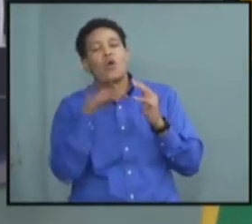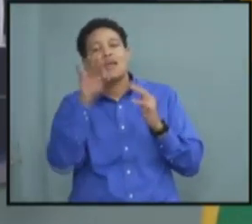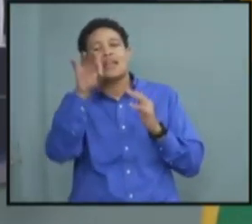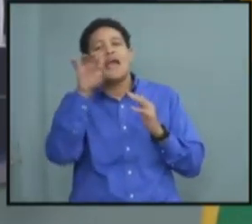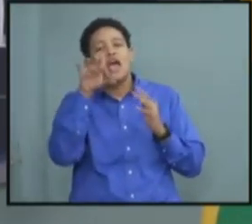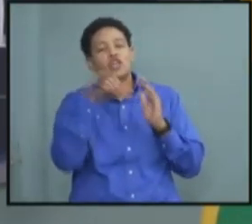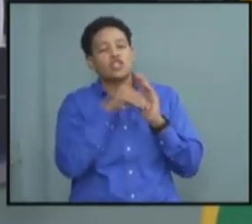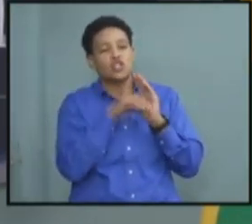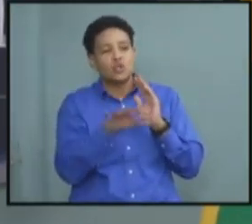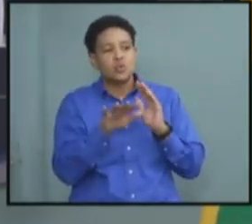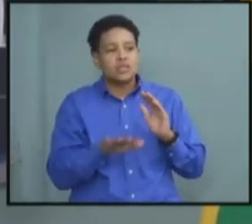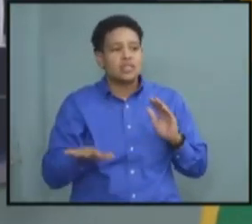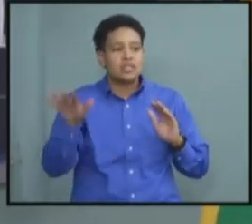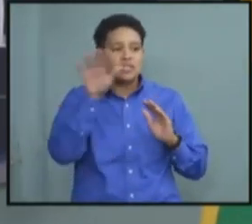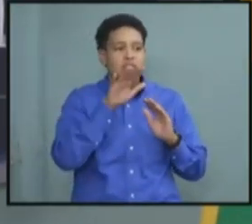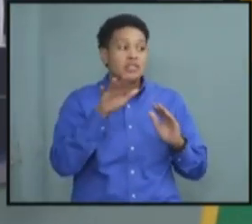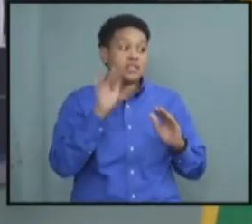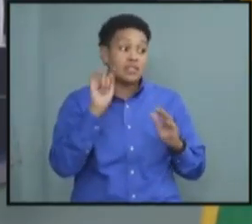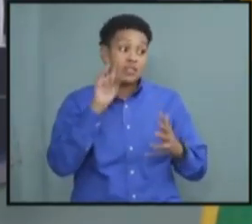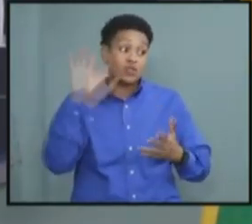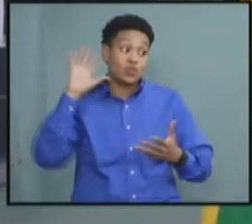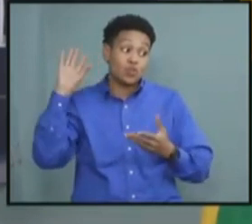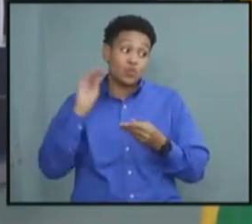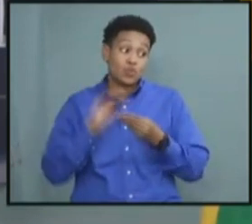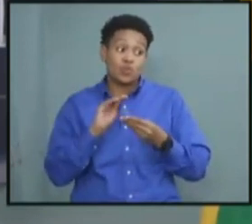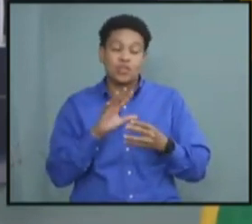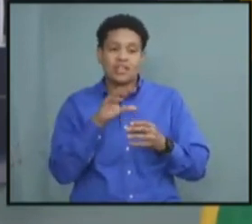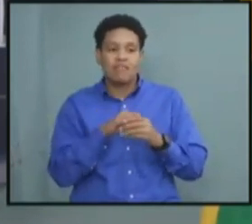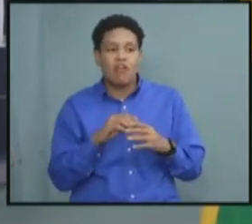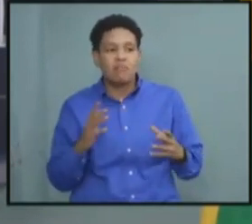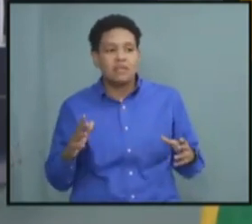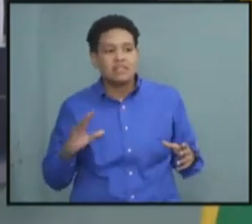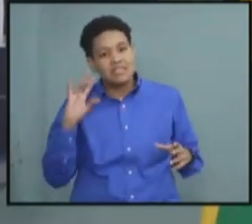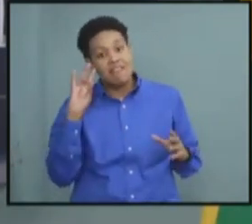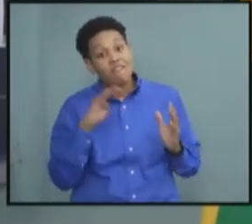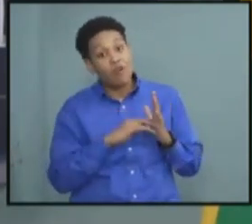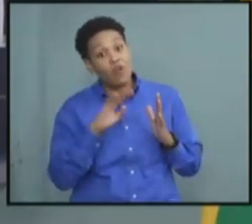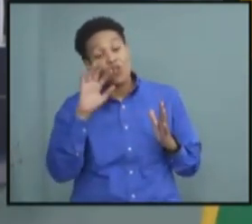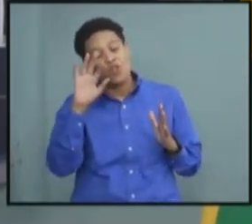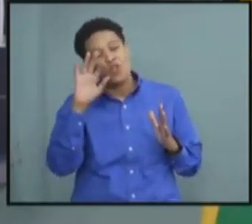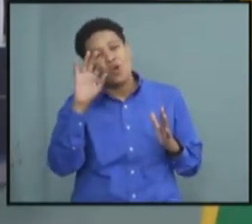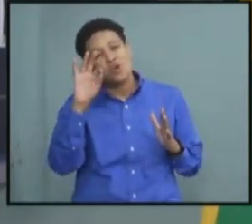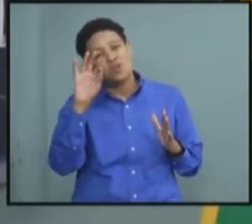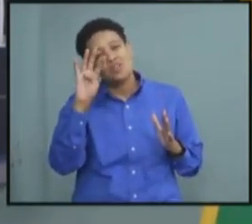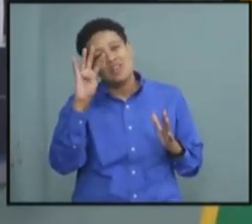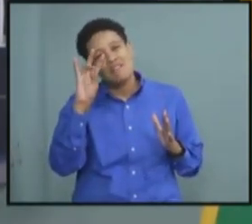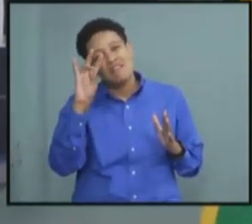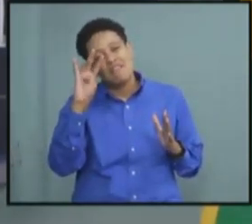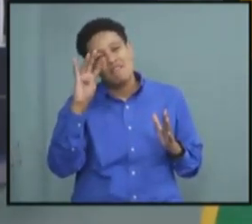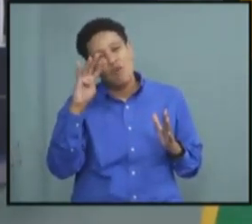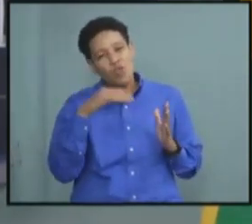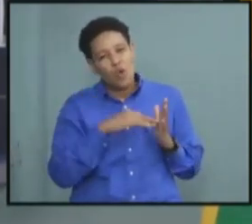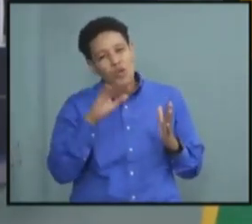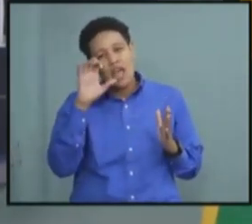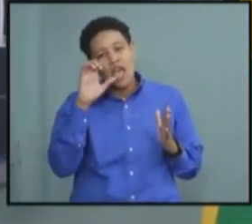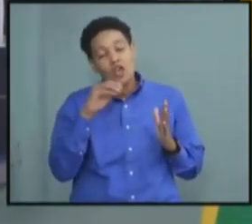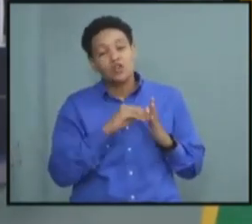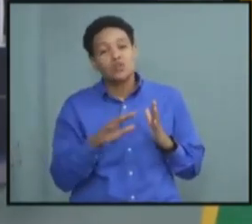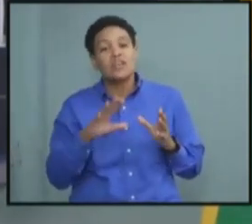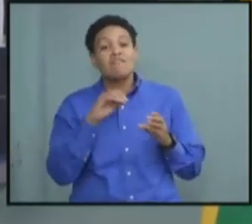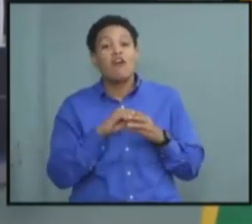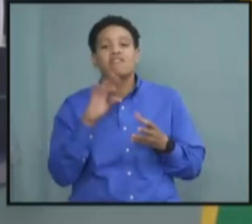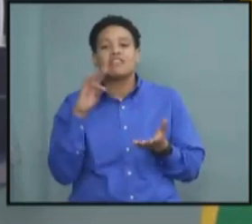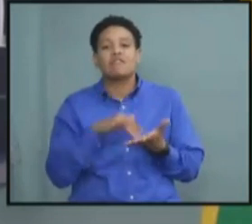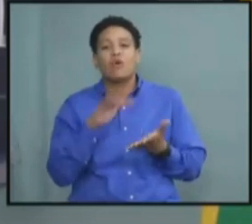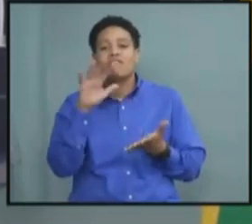74,900 students. That's the total involvement, involving some 7,500